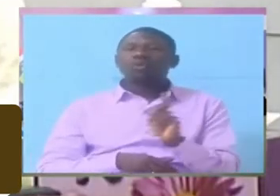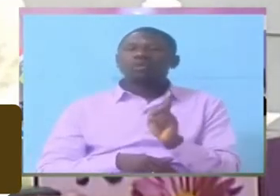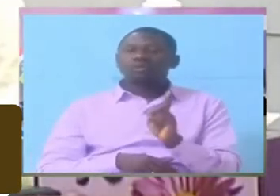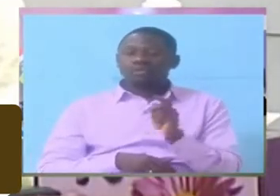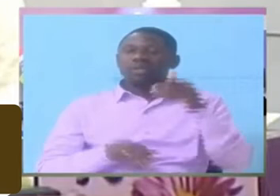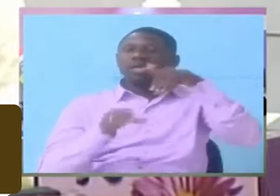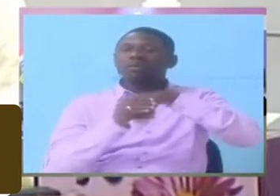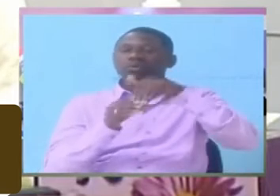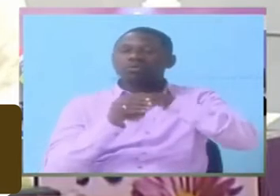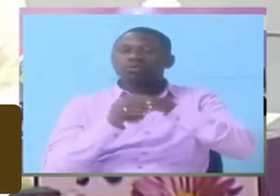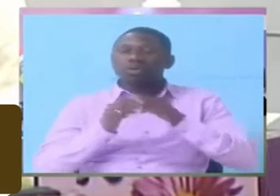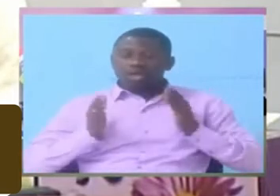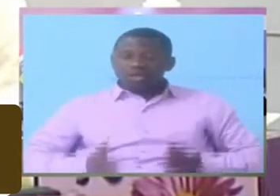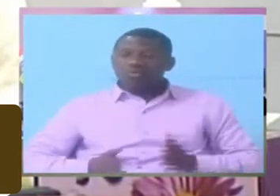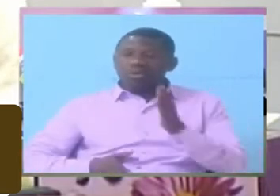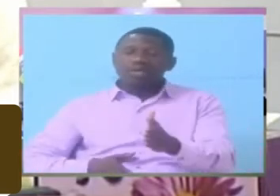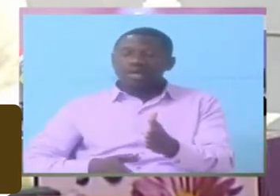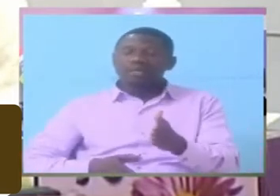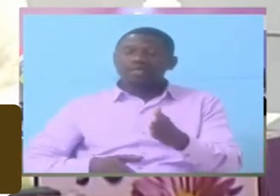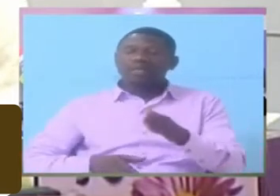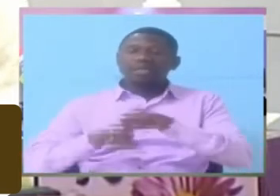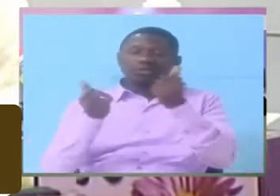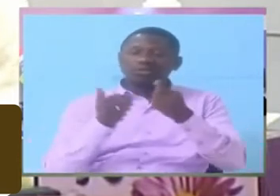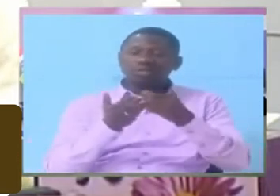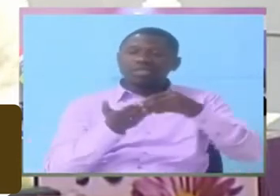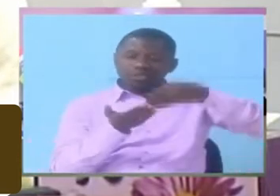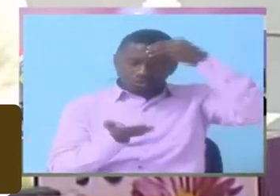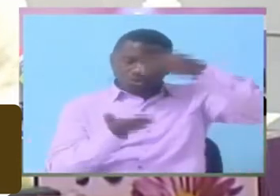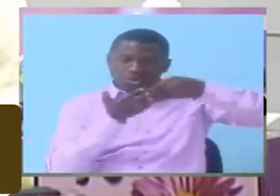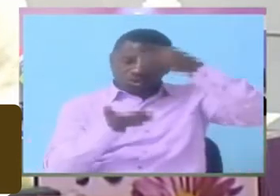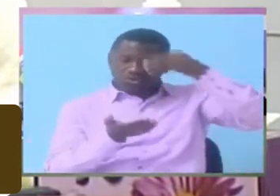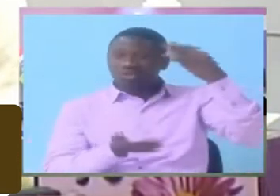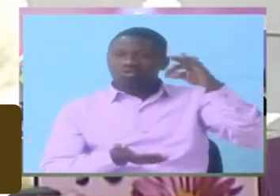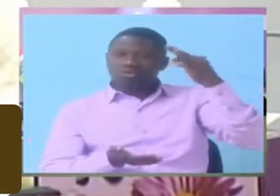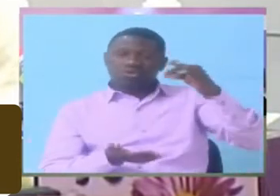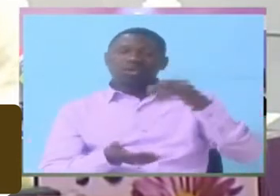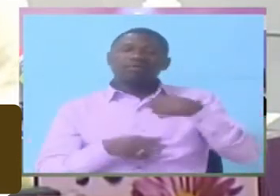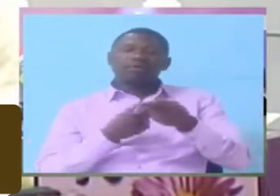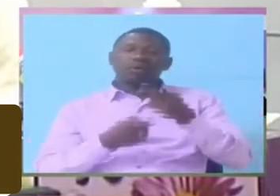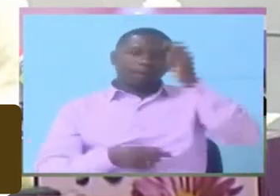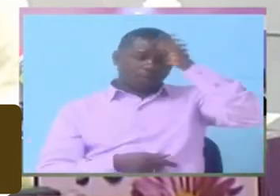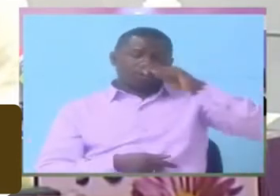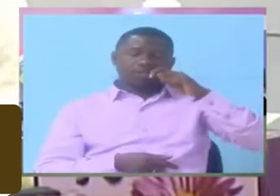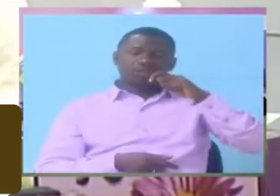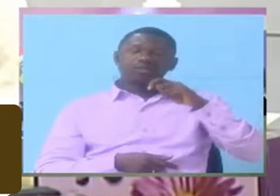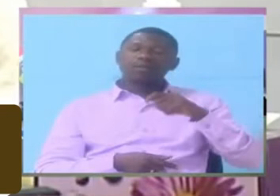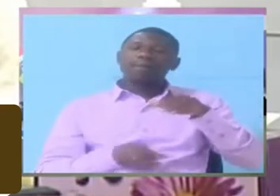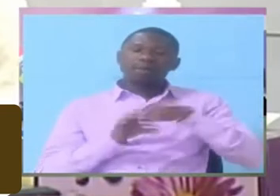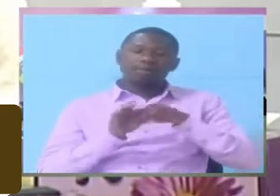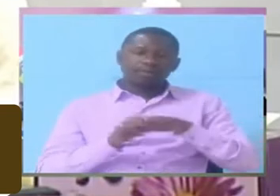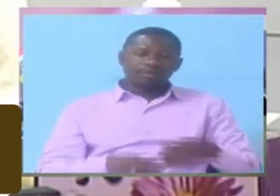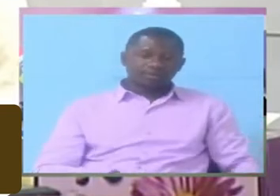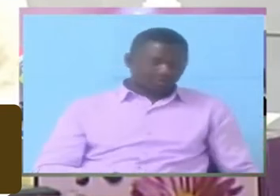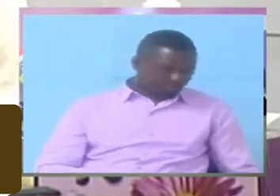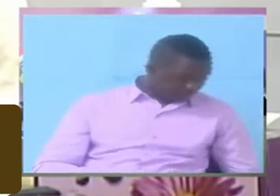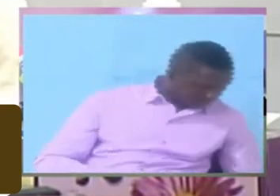rights this thing in the curriculum. Memma be ku kendoti walam hadamaya ala hakatu hadamaya